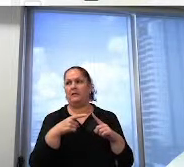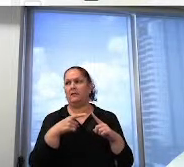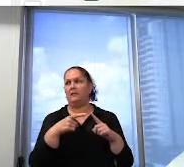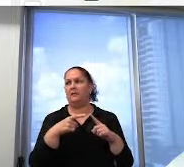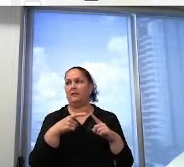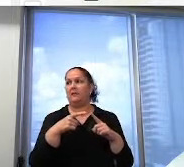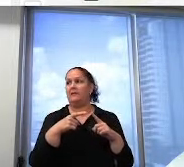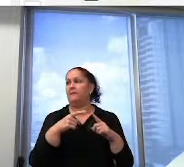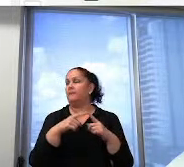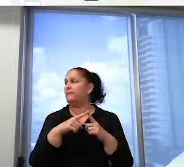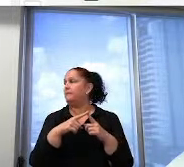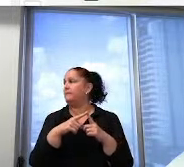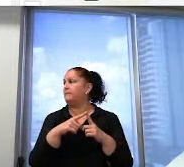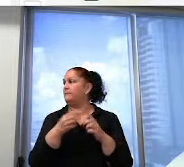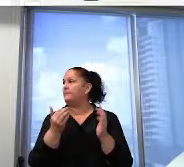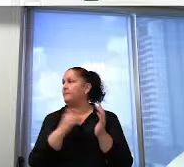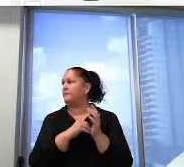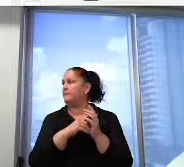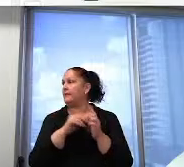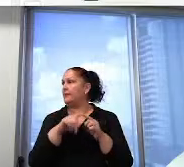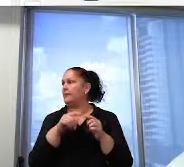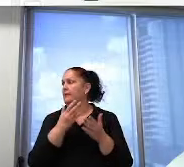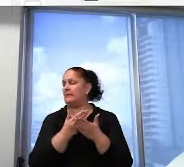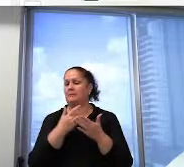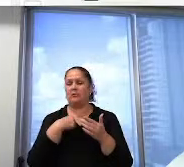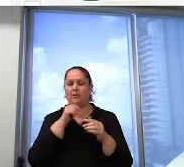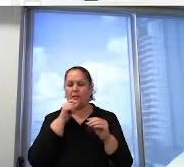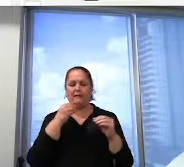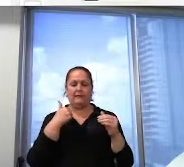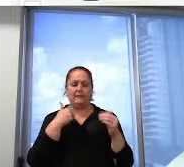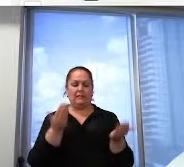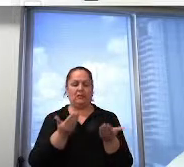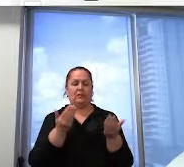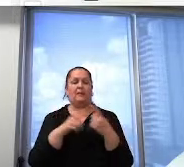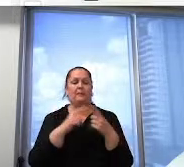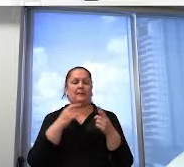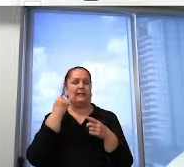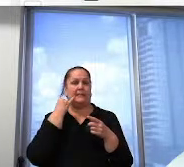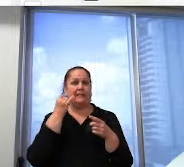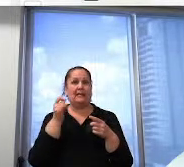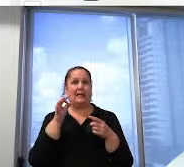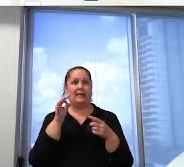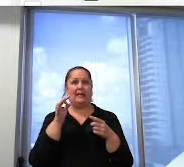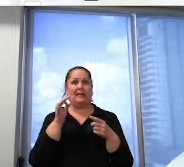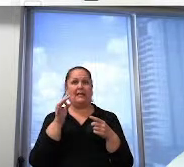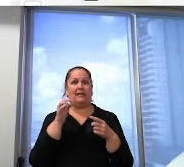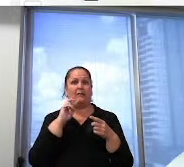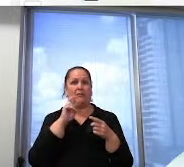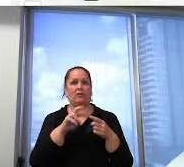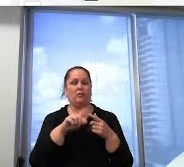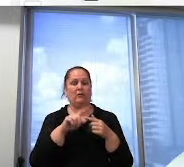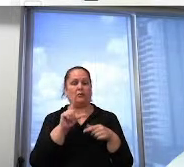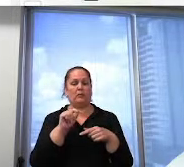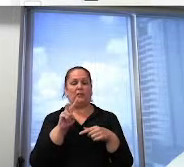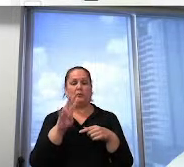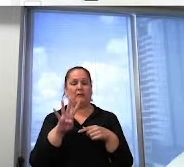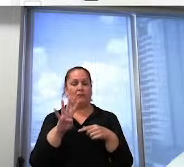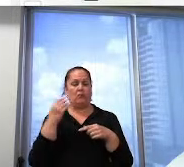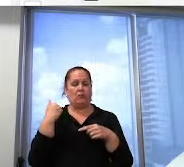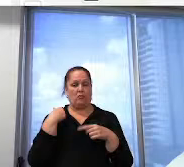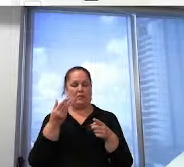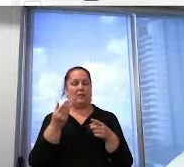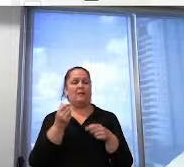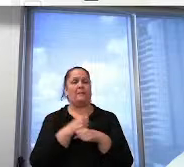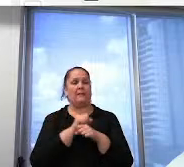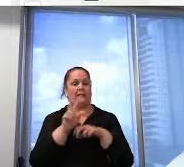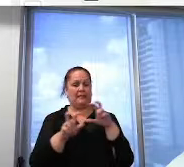It is worse if not at this time. I can't attest because I don't have it in front of me, but the idea is if you look at where we were in 2024 and